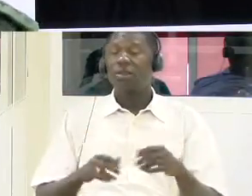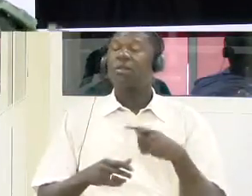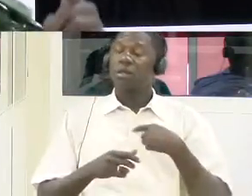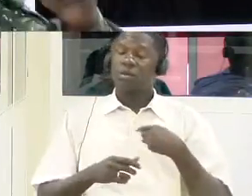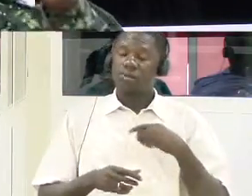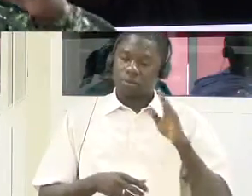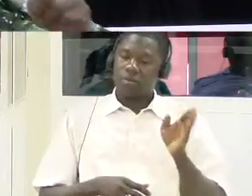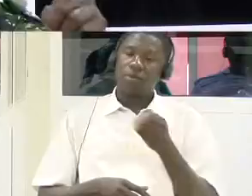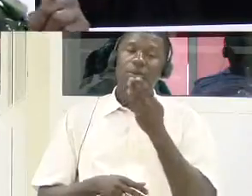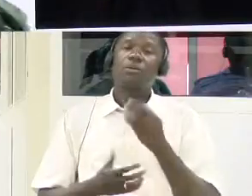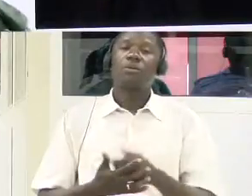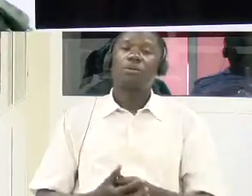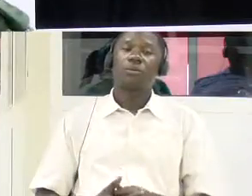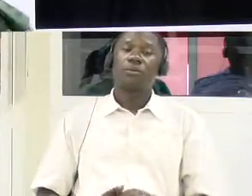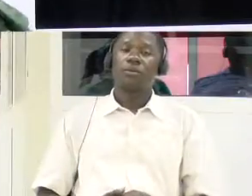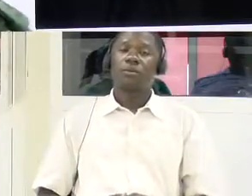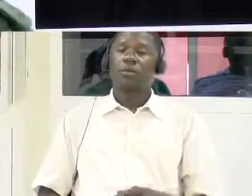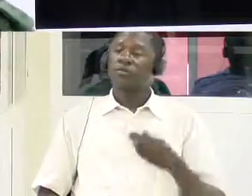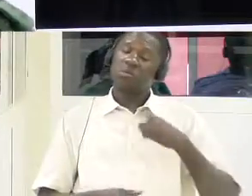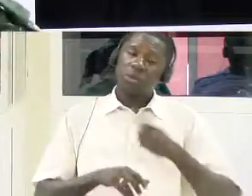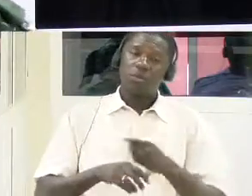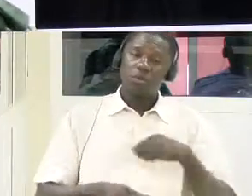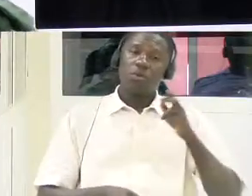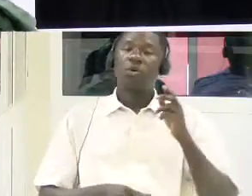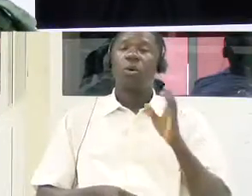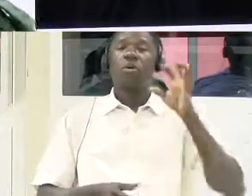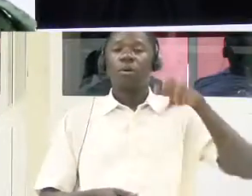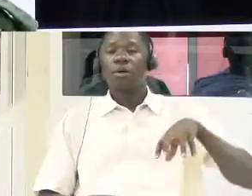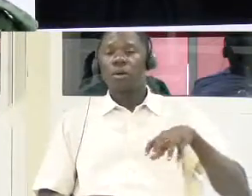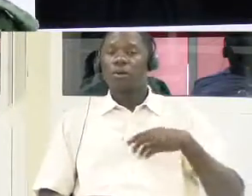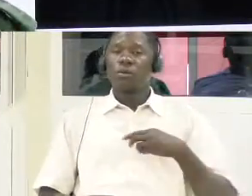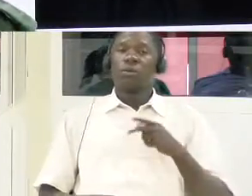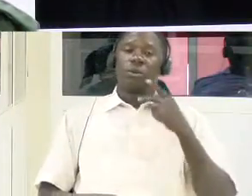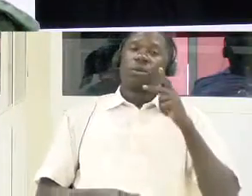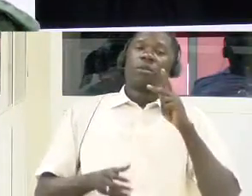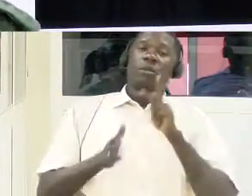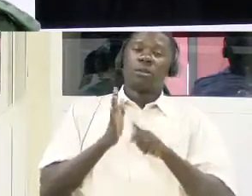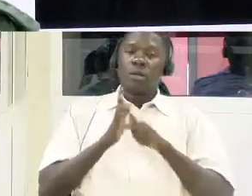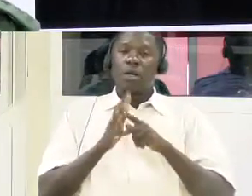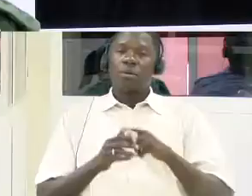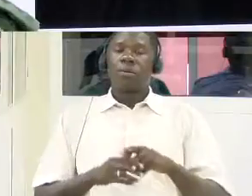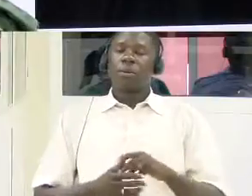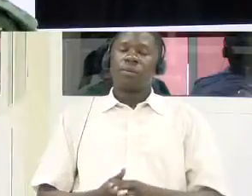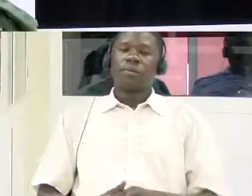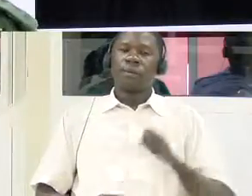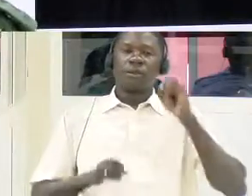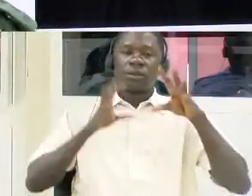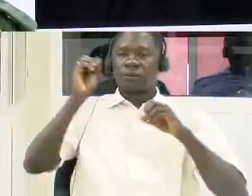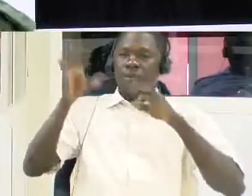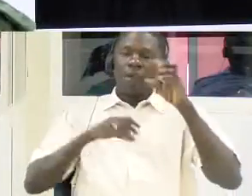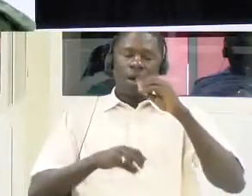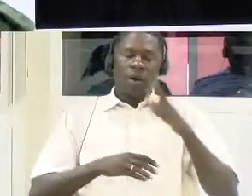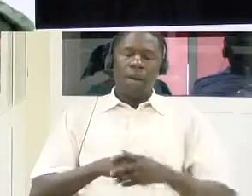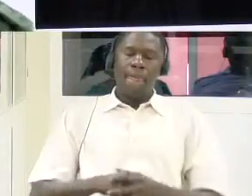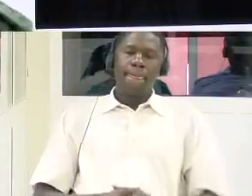Then I used to go to Bakau, then go along the Kairaba, visit all our positions around Bakau area. Our